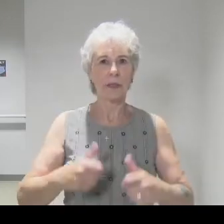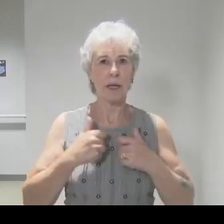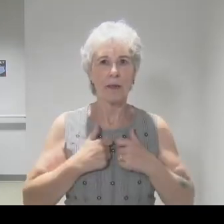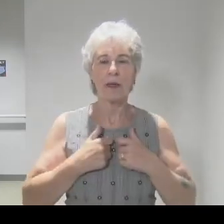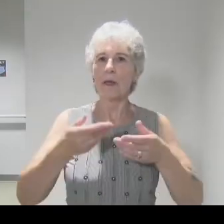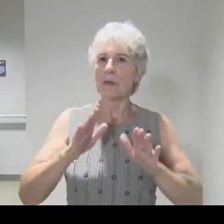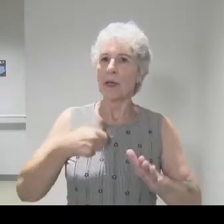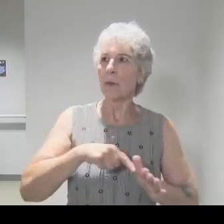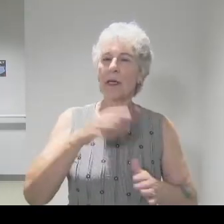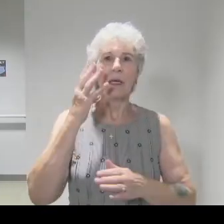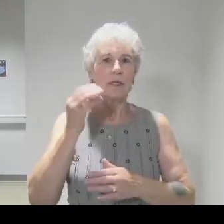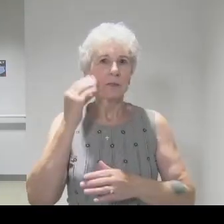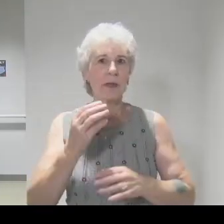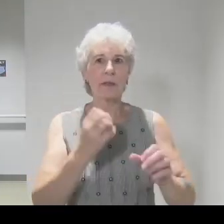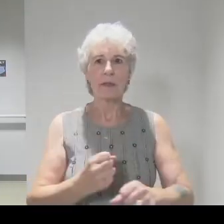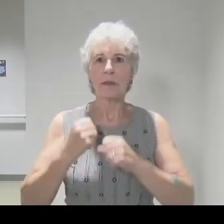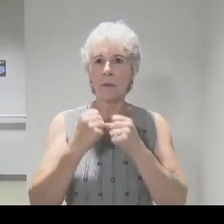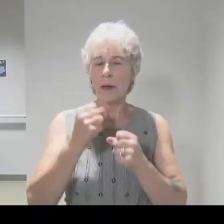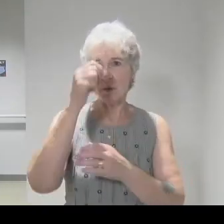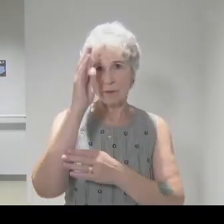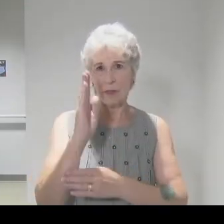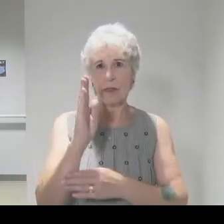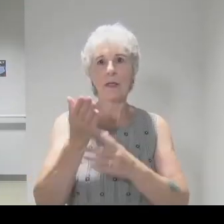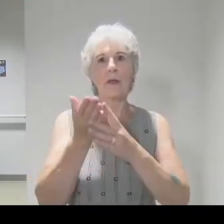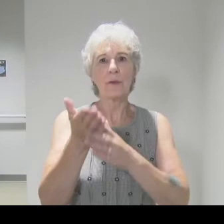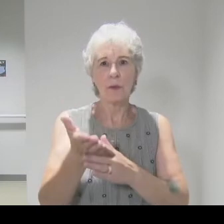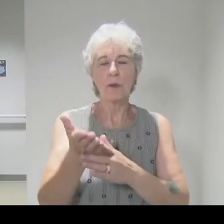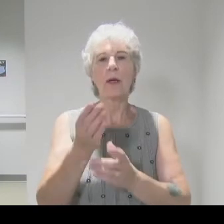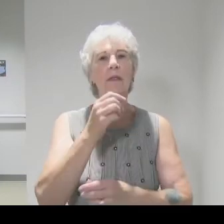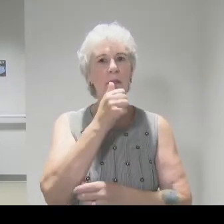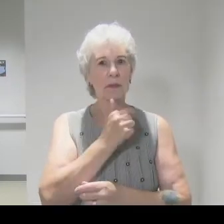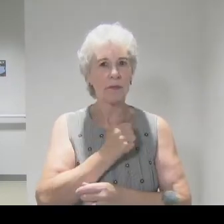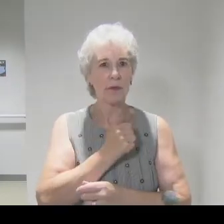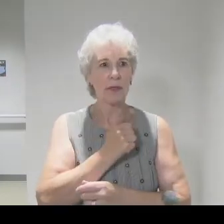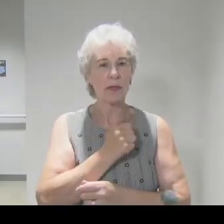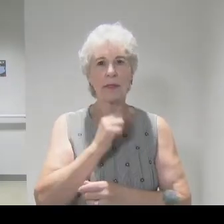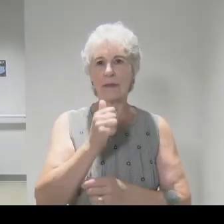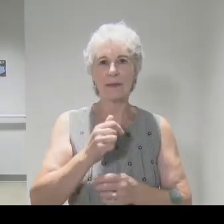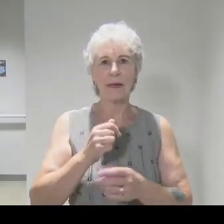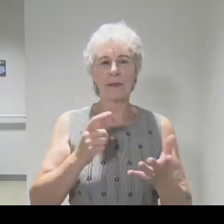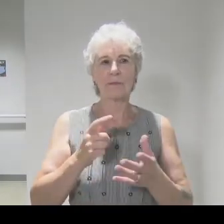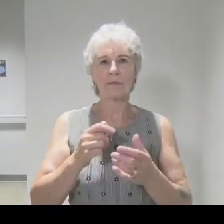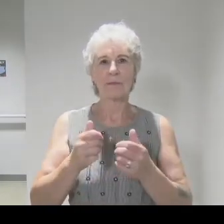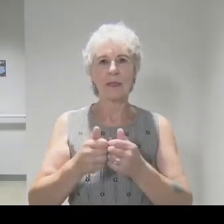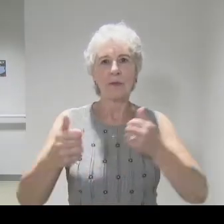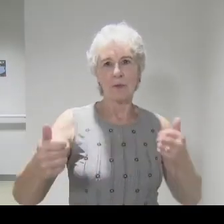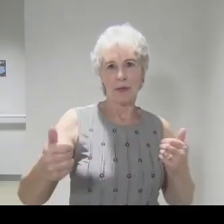we experience the power of God is through affliction, not getting out of it.